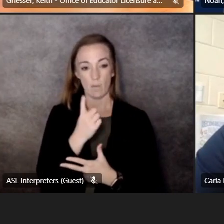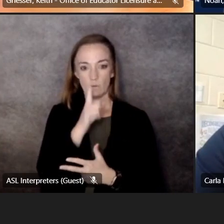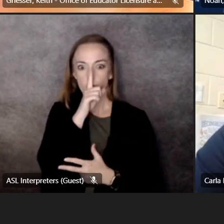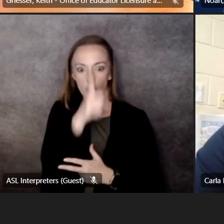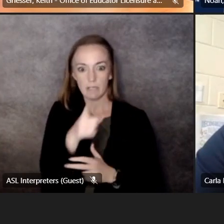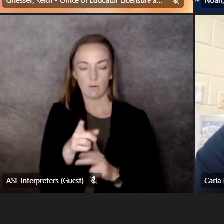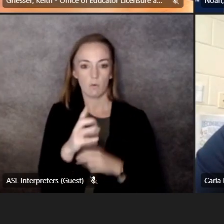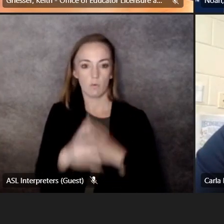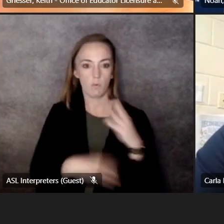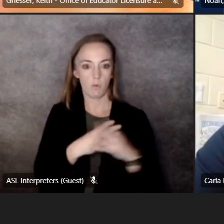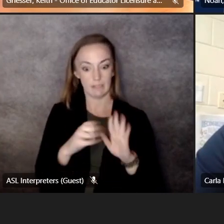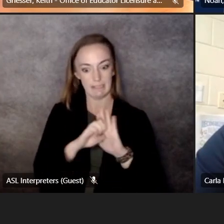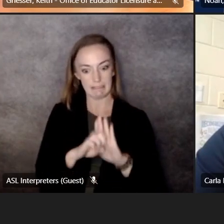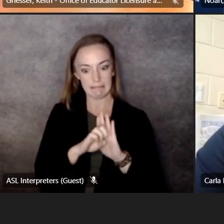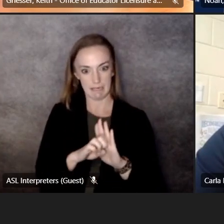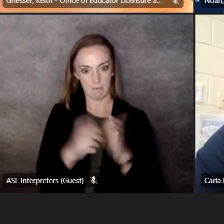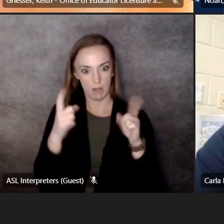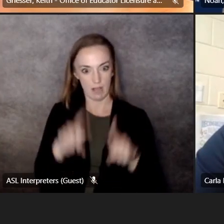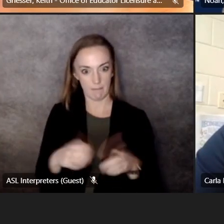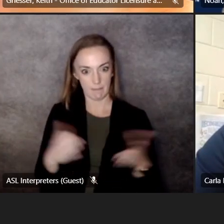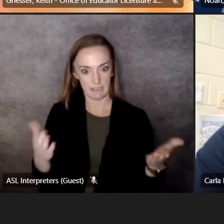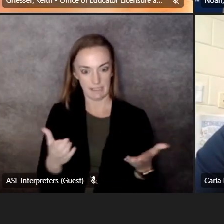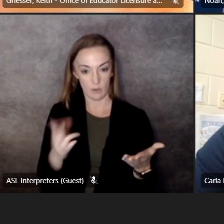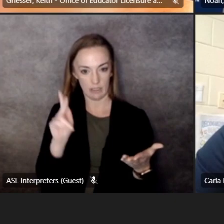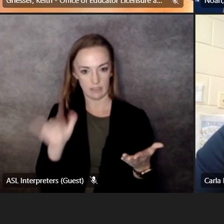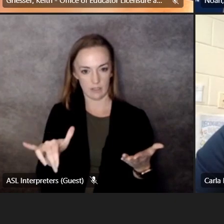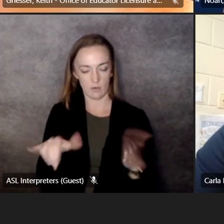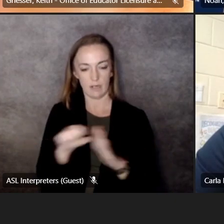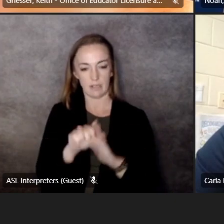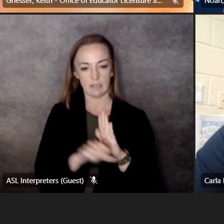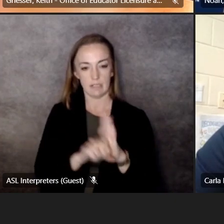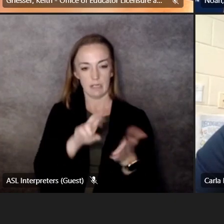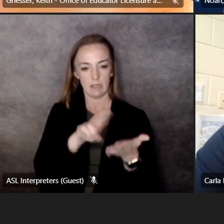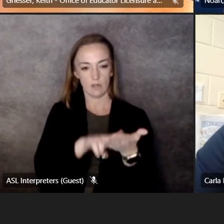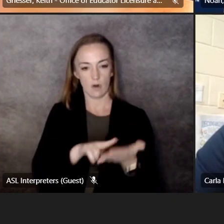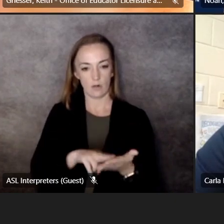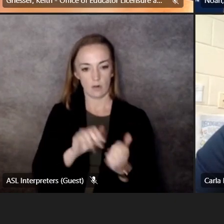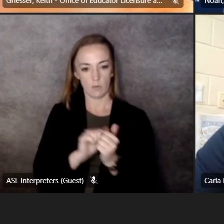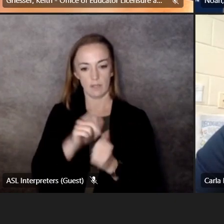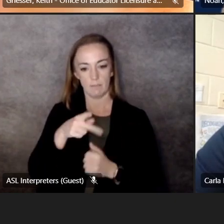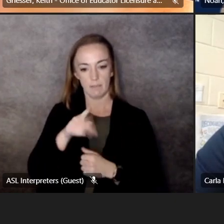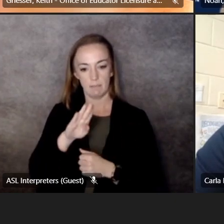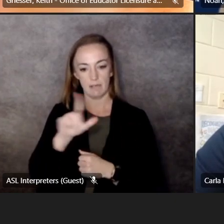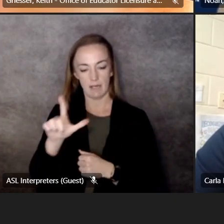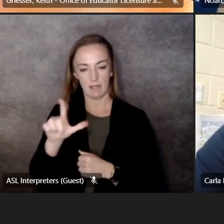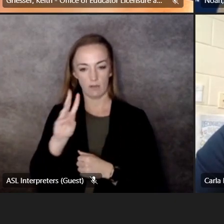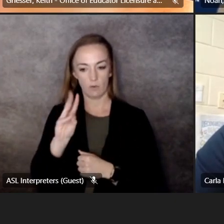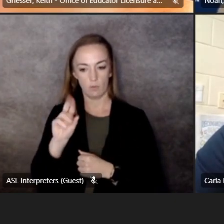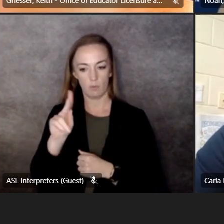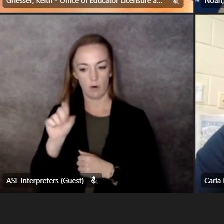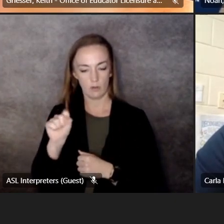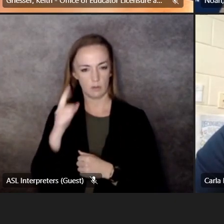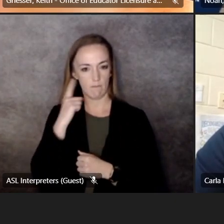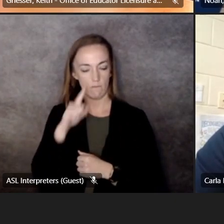to life in Kentucky is the state contract that we have with PBL Works to bring problem and project-based